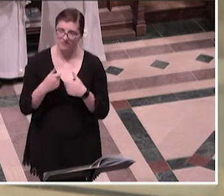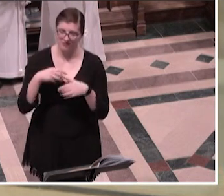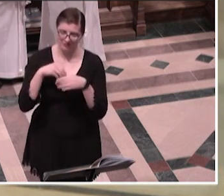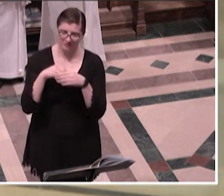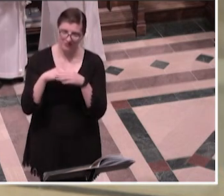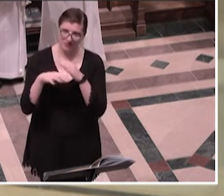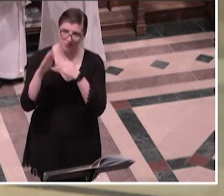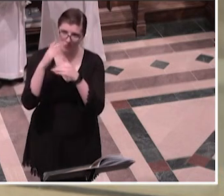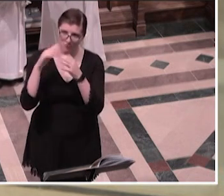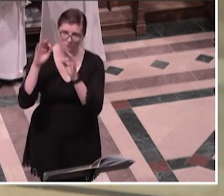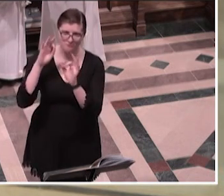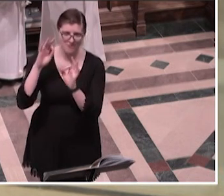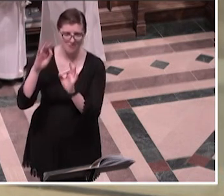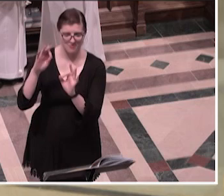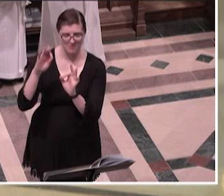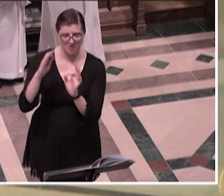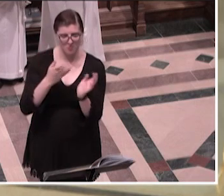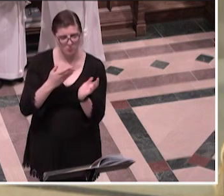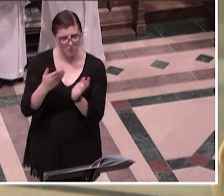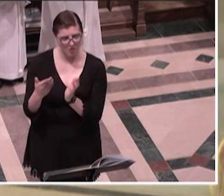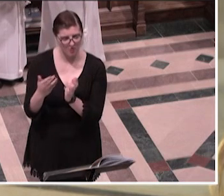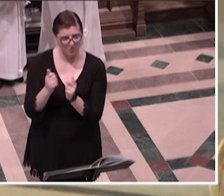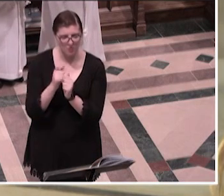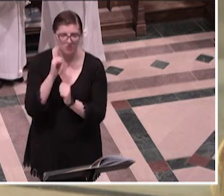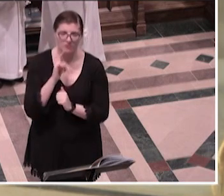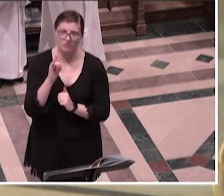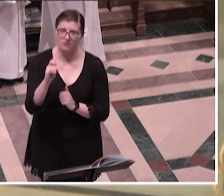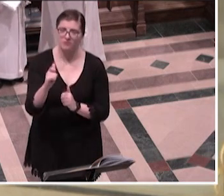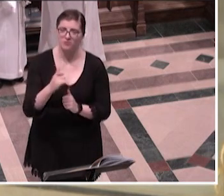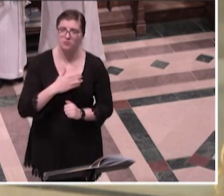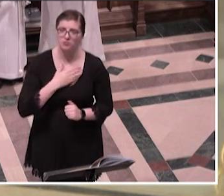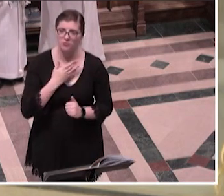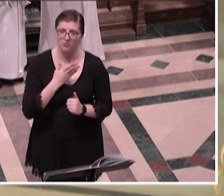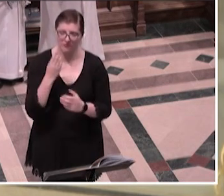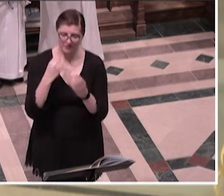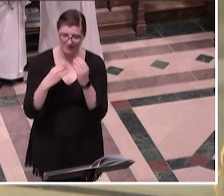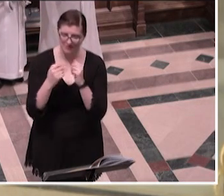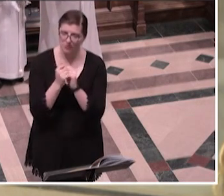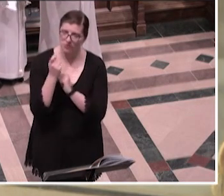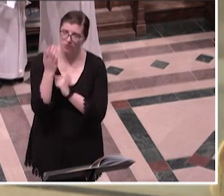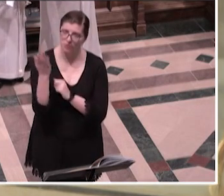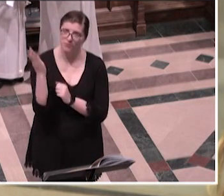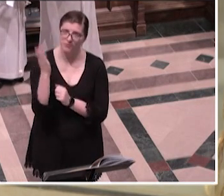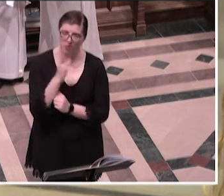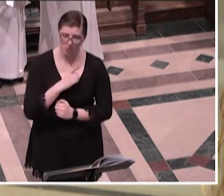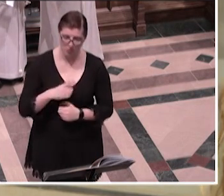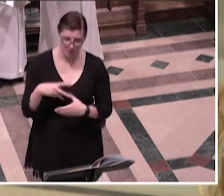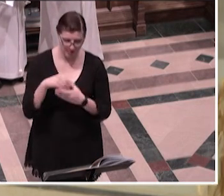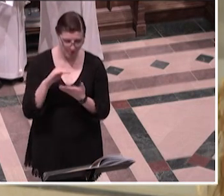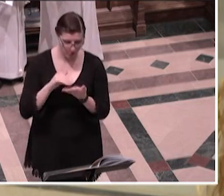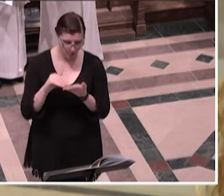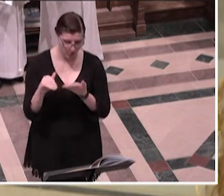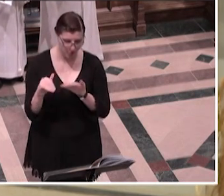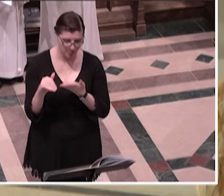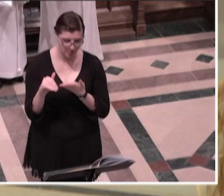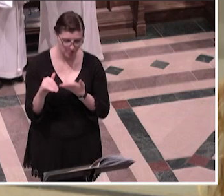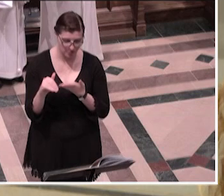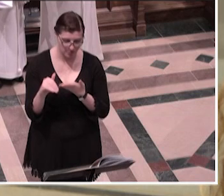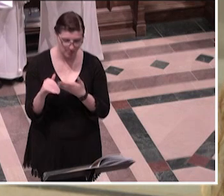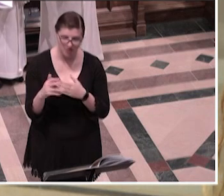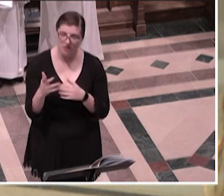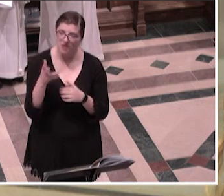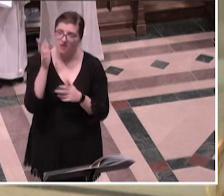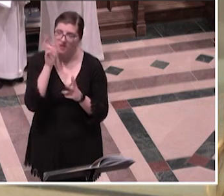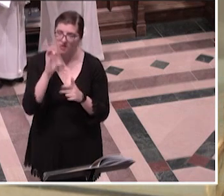us with them to the eternal feast of joy with you. Lord, in your mercy.